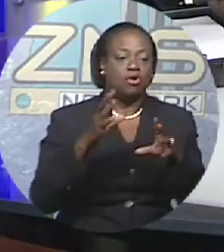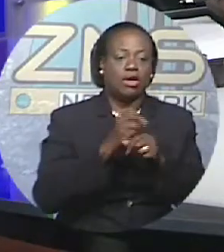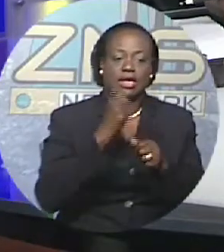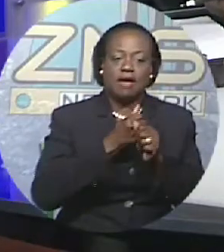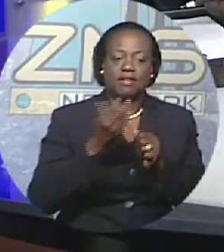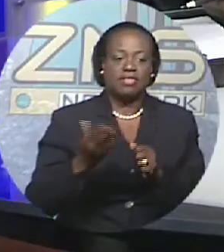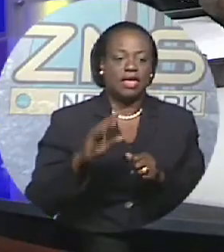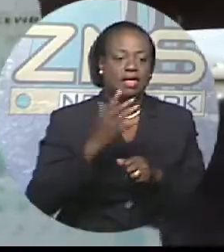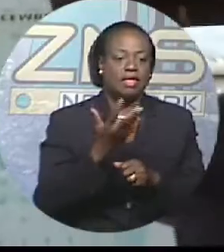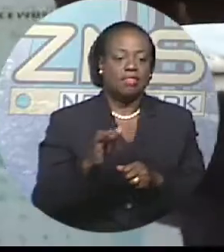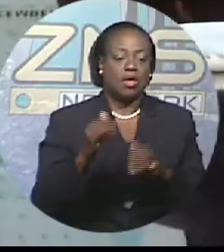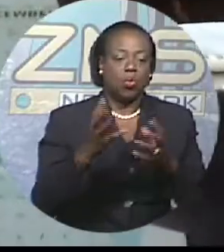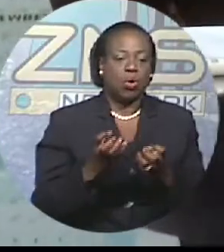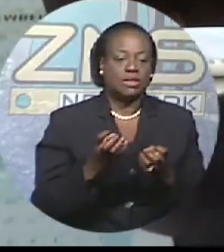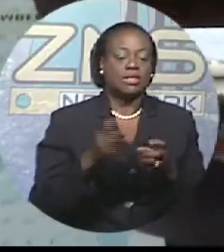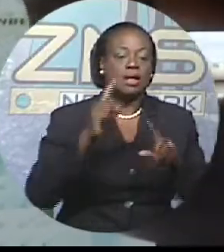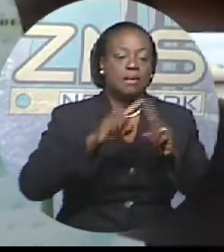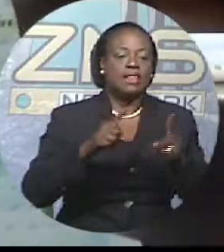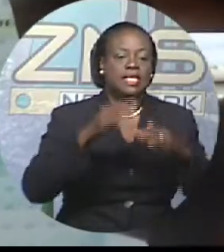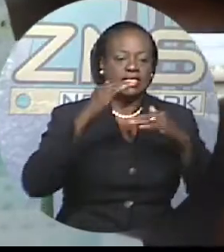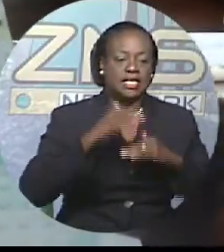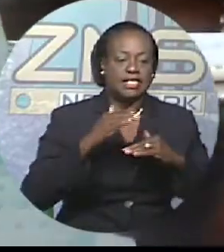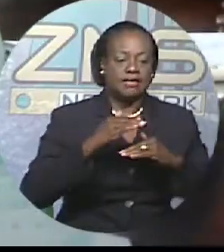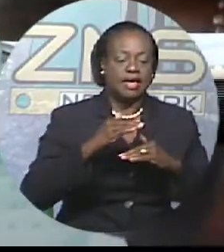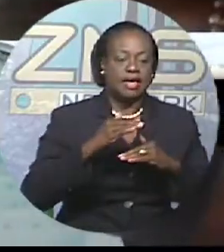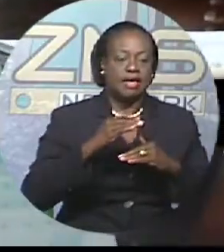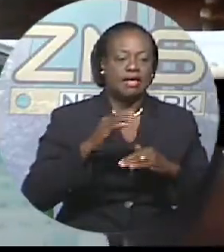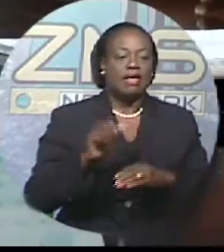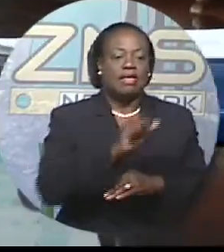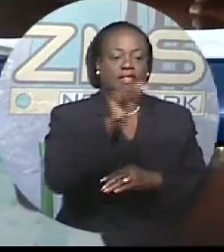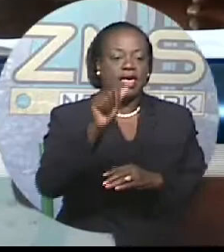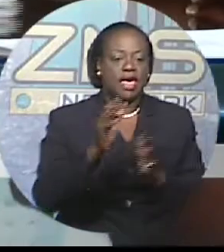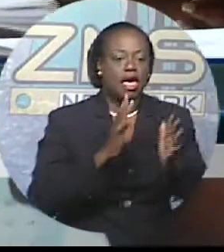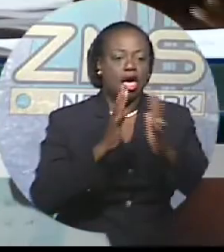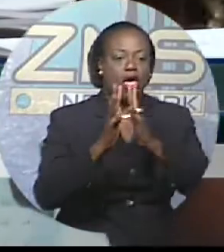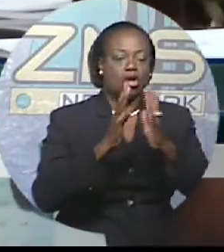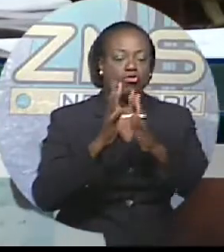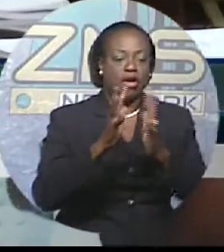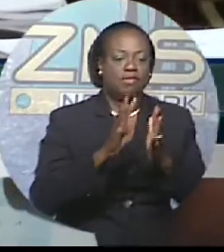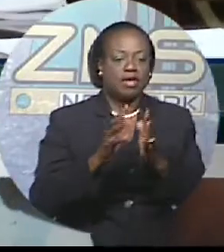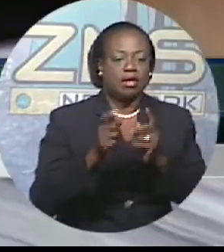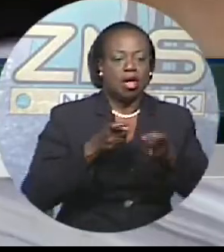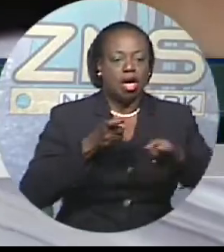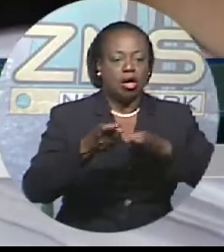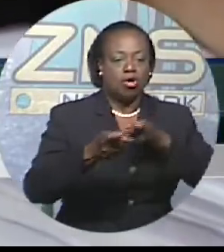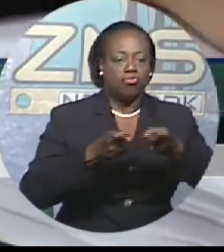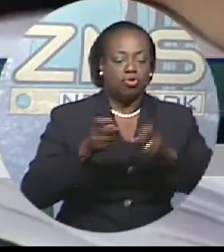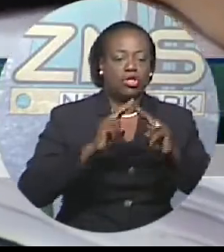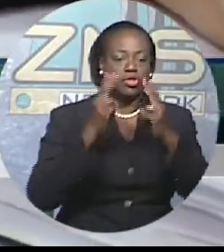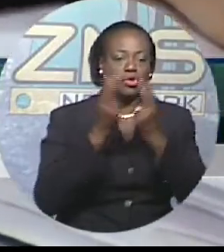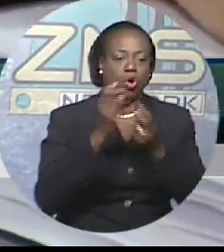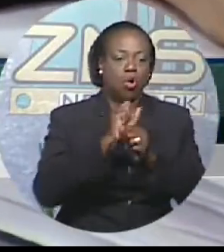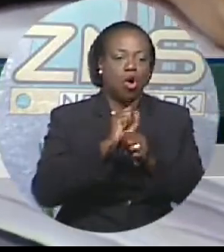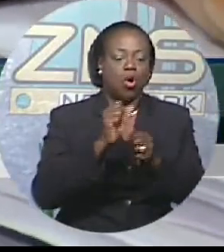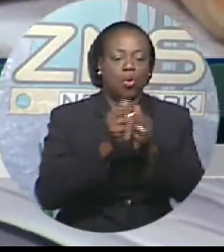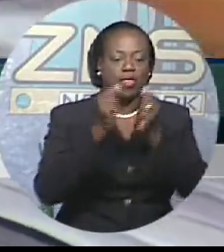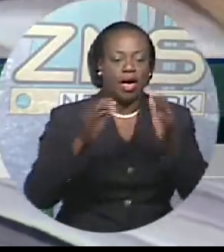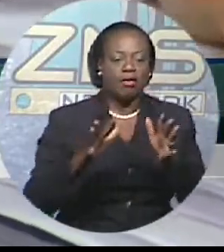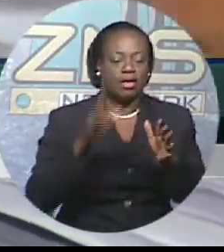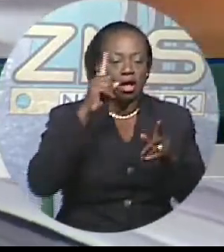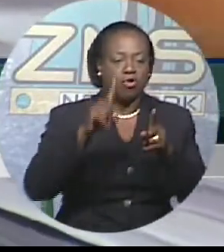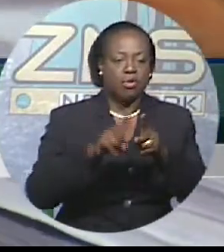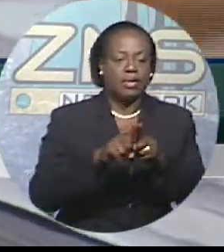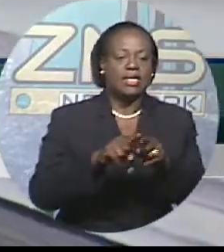move. The Air Traffic Controllers Union has operated without an industrial agreement since 2008. That